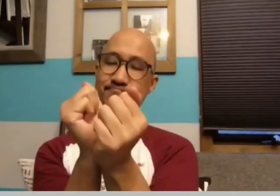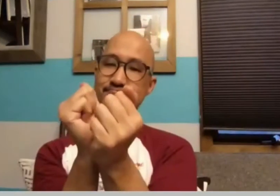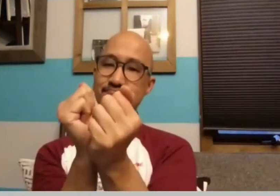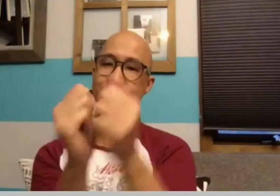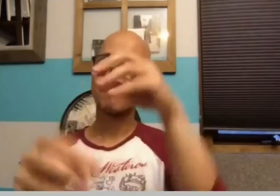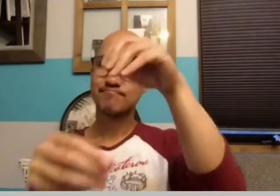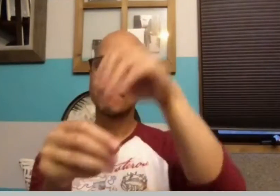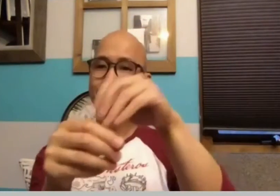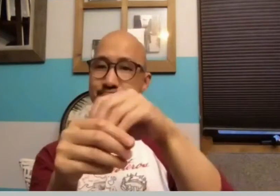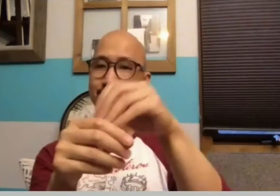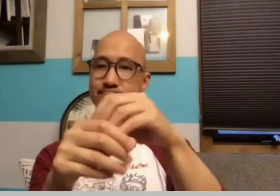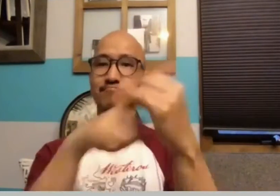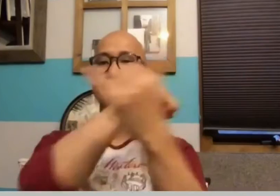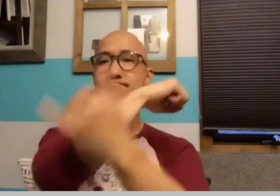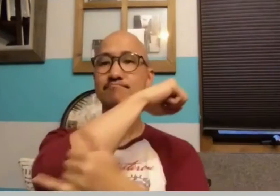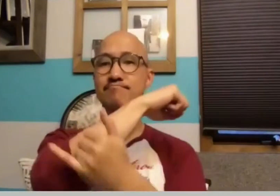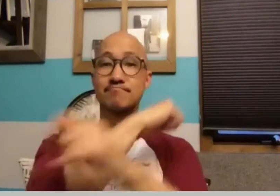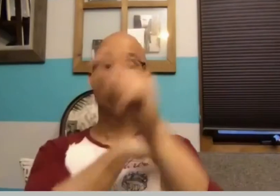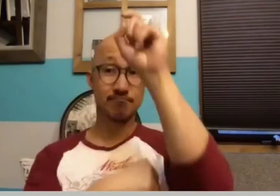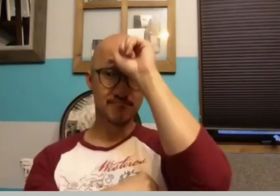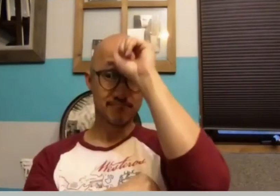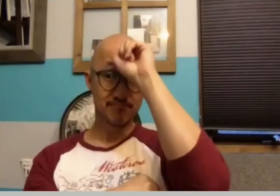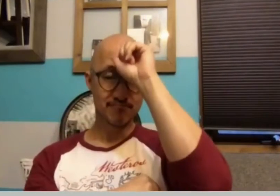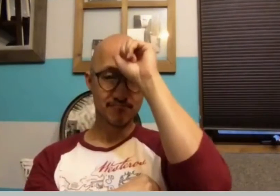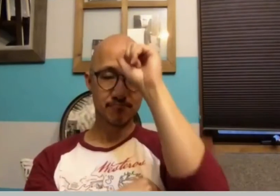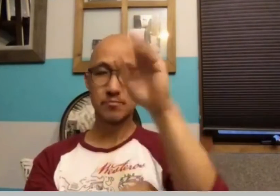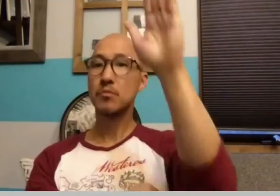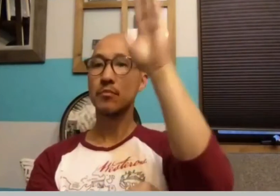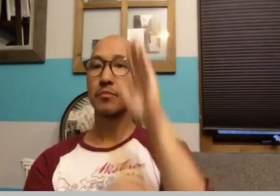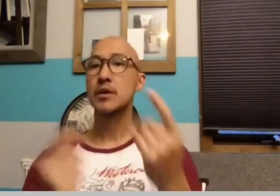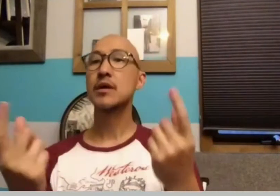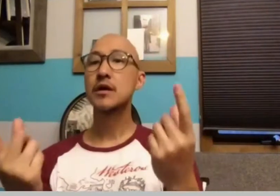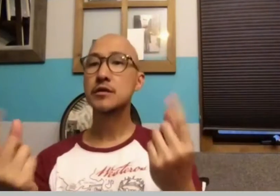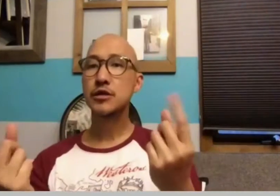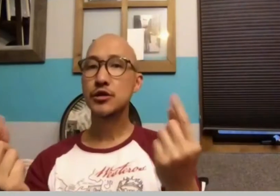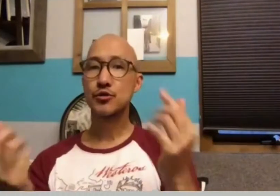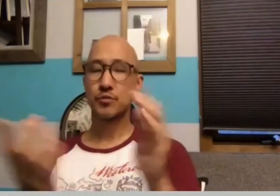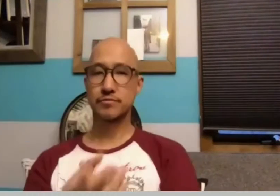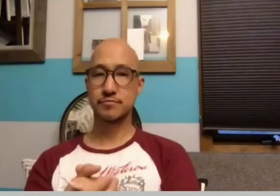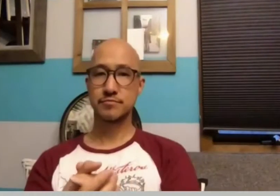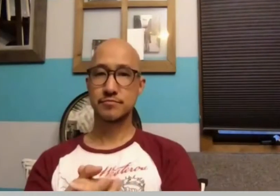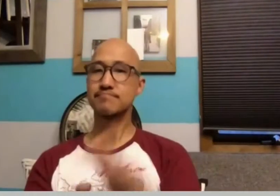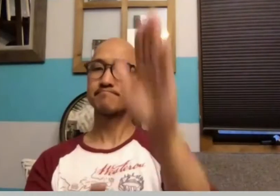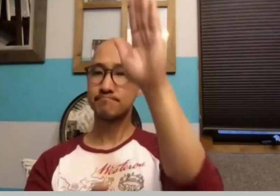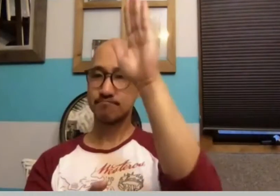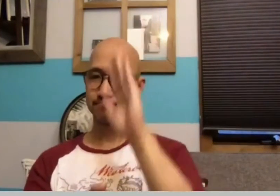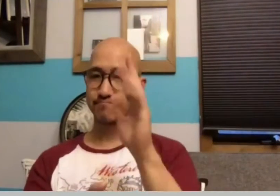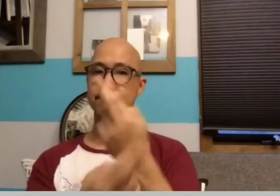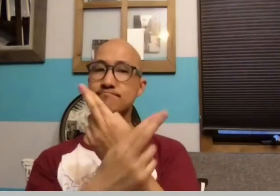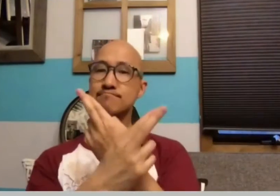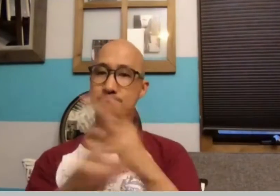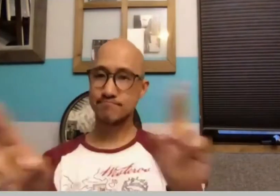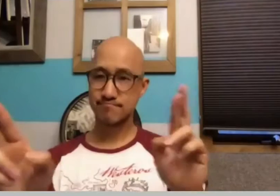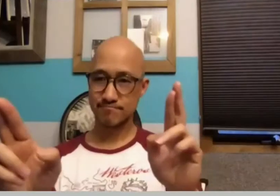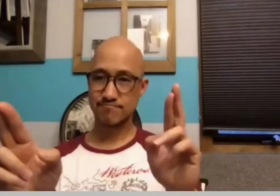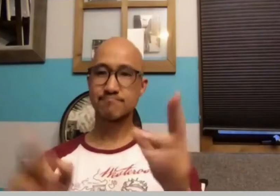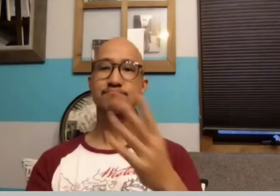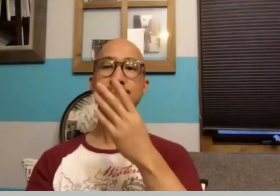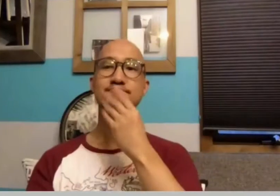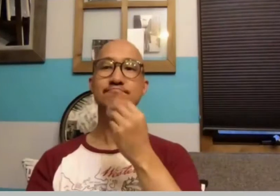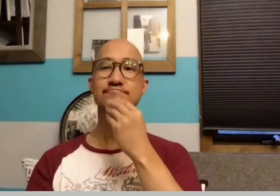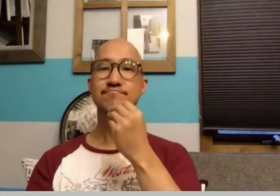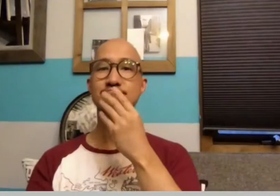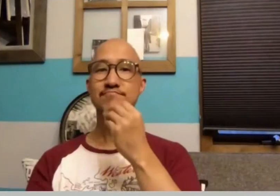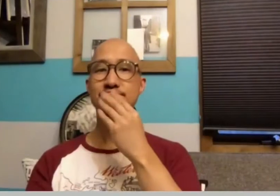So what does God do? God rescues them. God brings them out of Egypt through miracles, plagues, wonders,